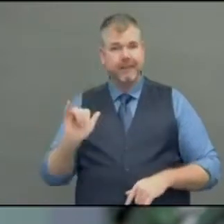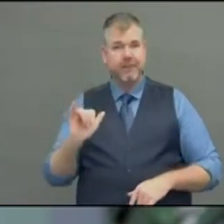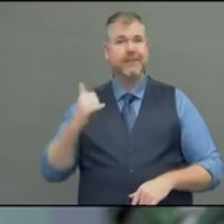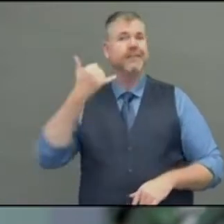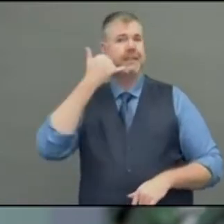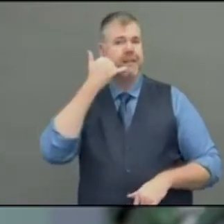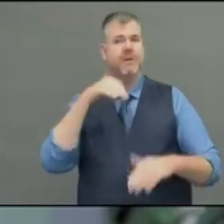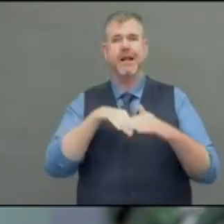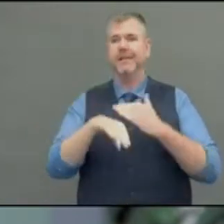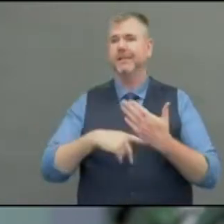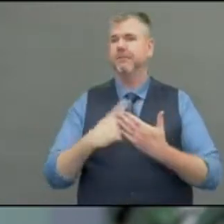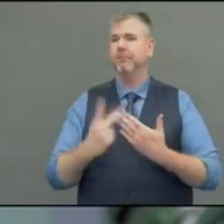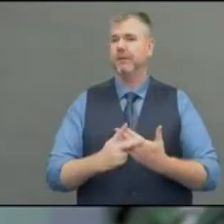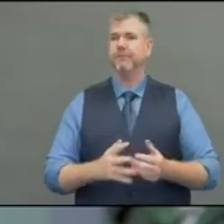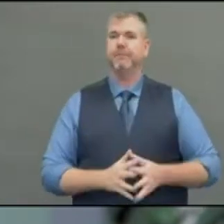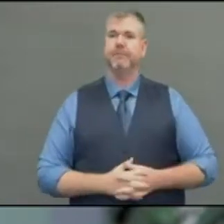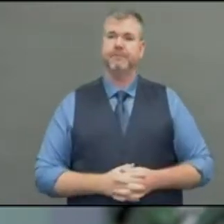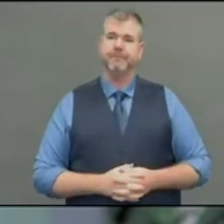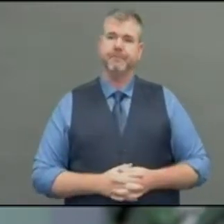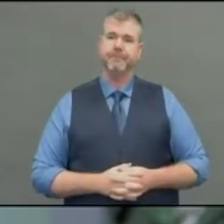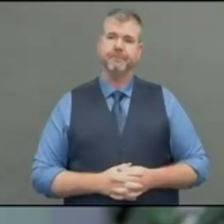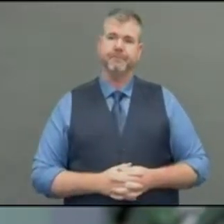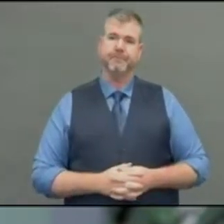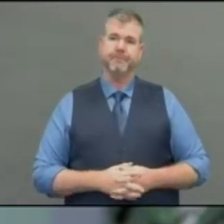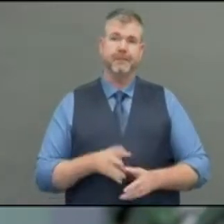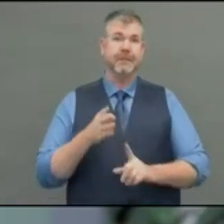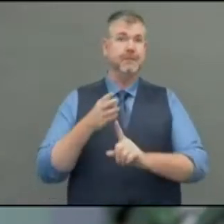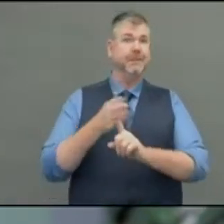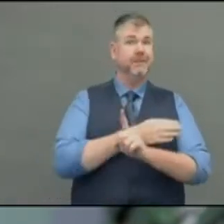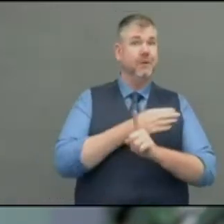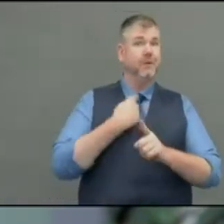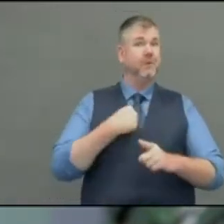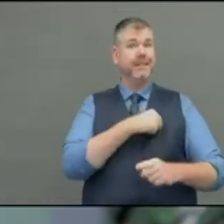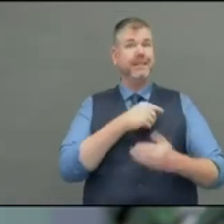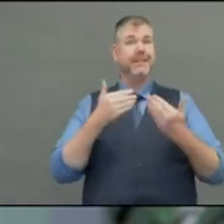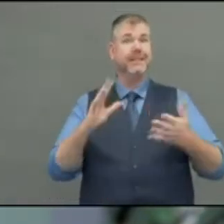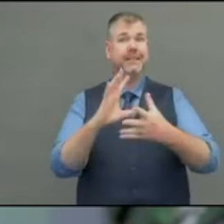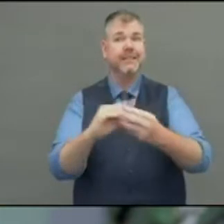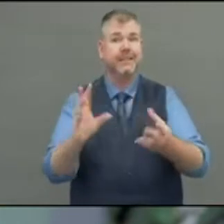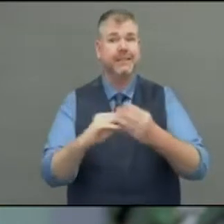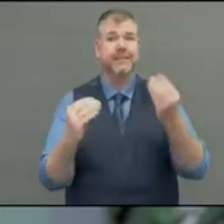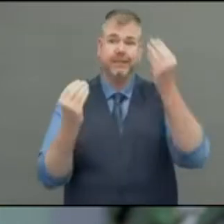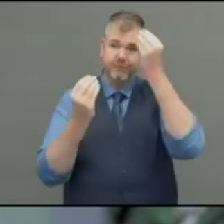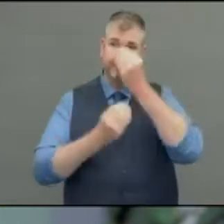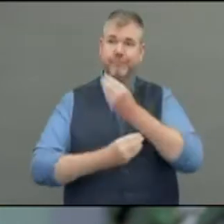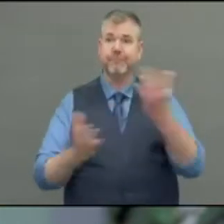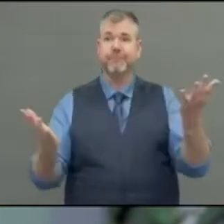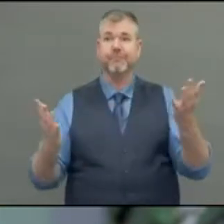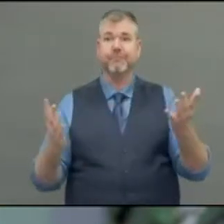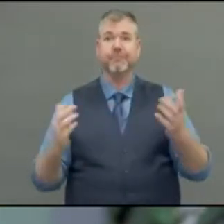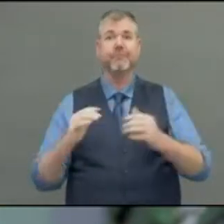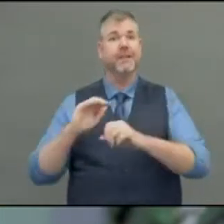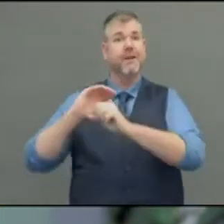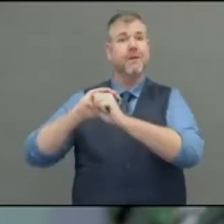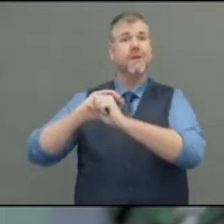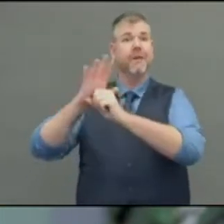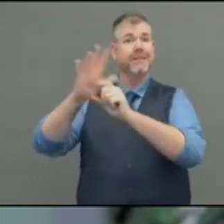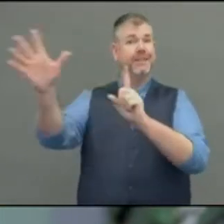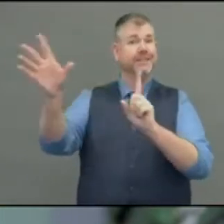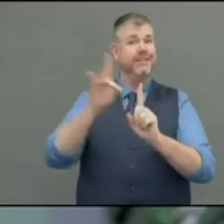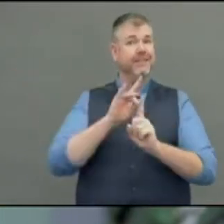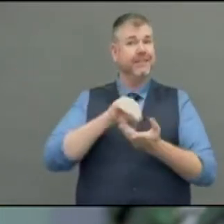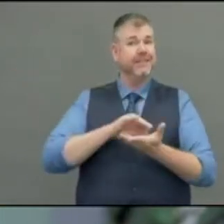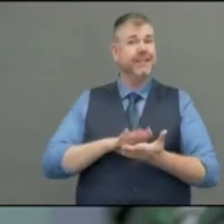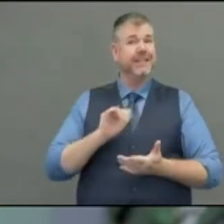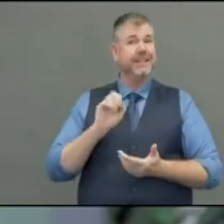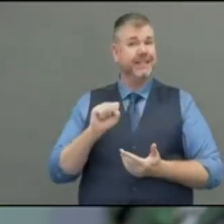get started, we want to give you an update in the number of cases that we have here in Santa Clara County with COVID-19.